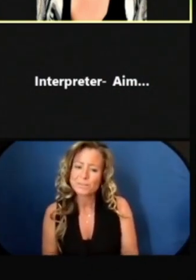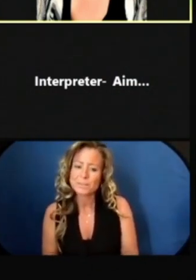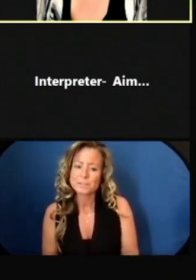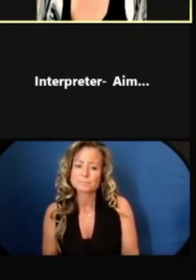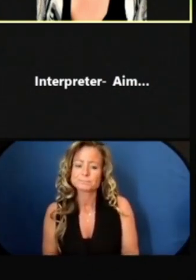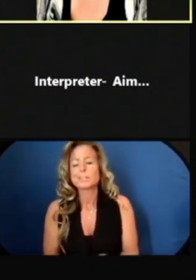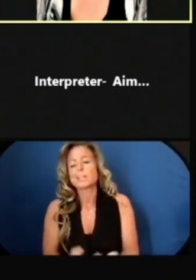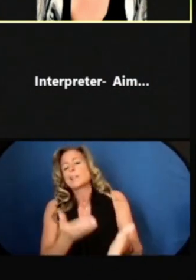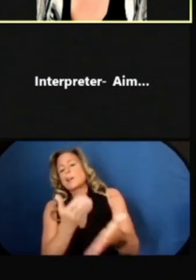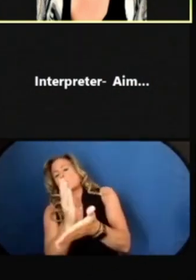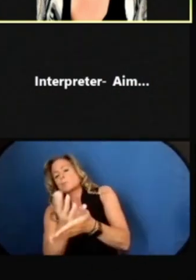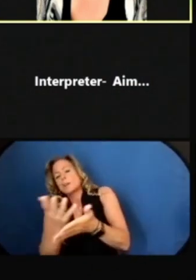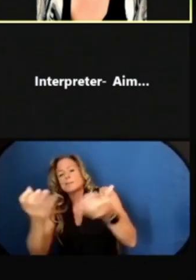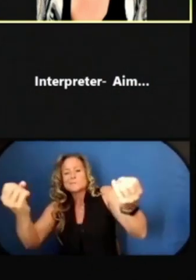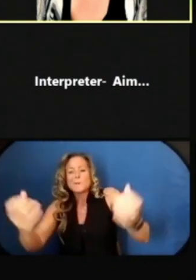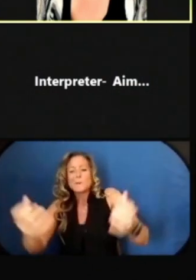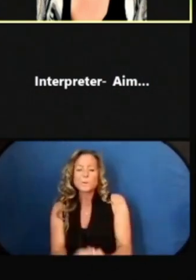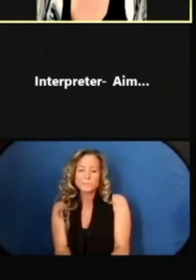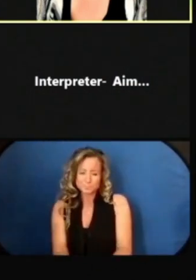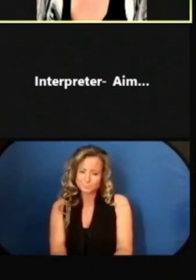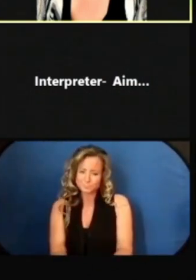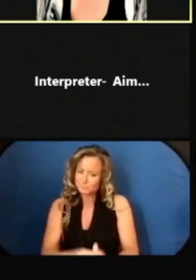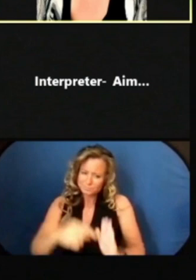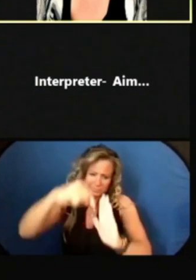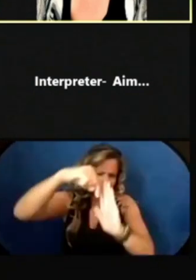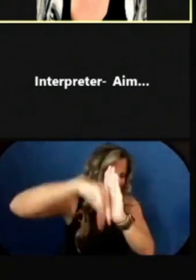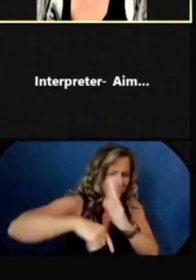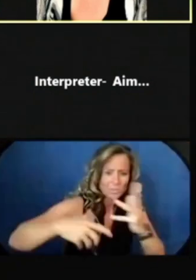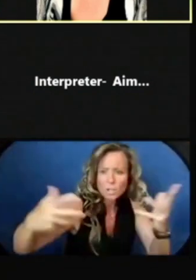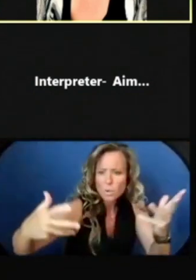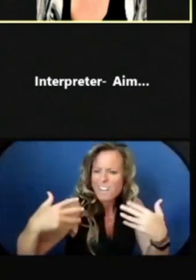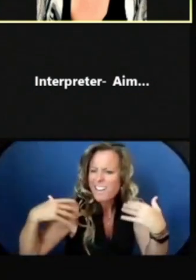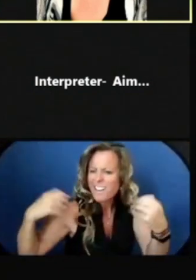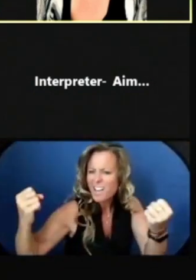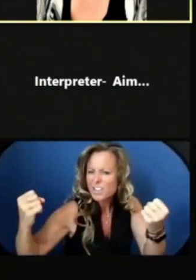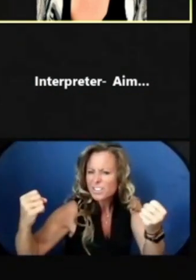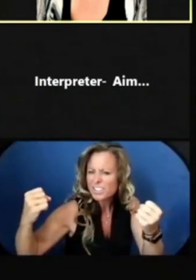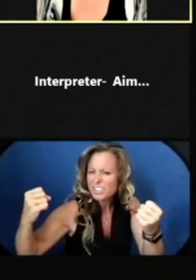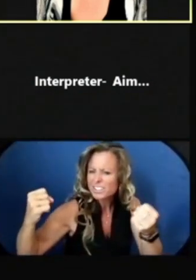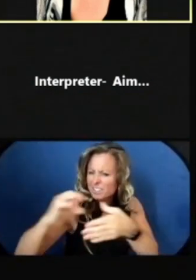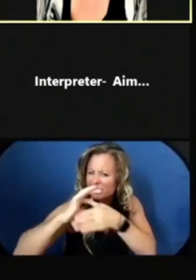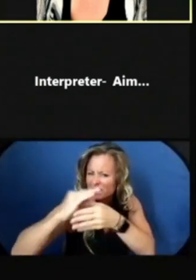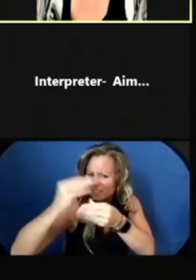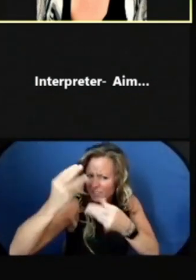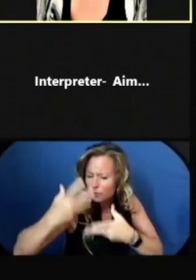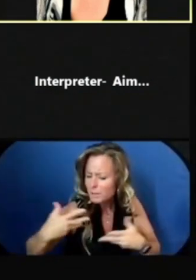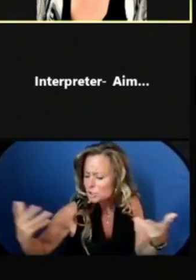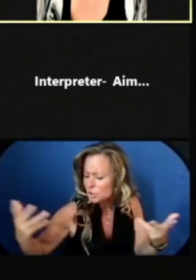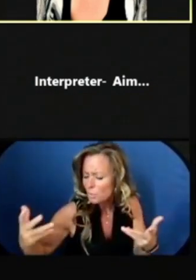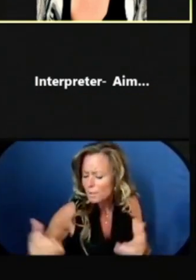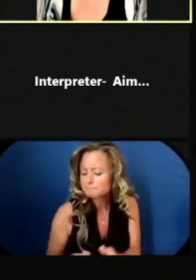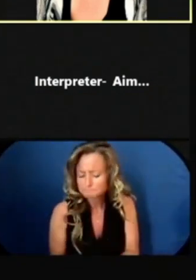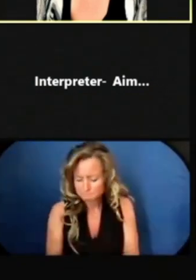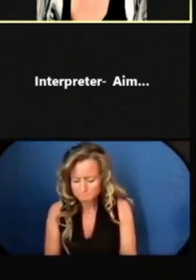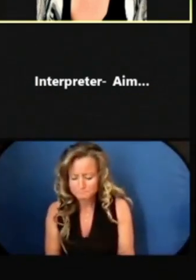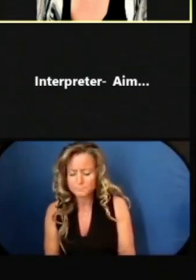All right, so here's the nitty-gritty. What is healthy content? And healthy content happens when you